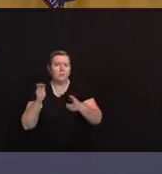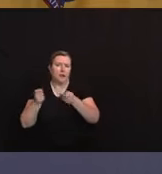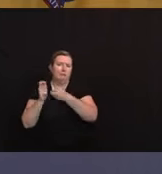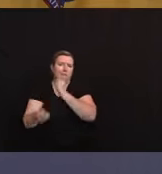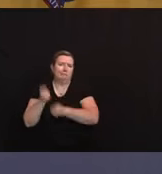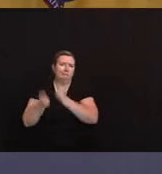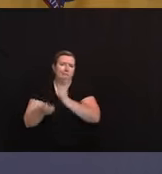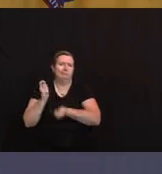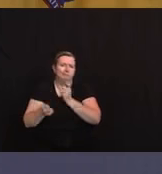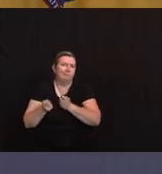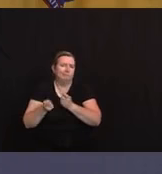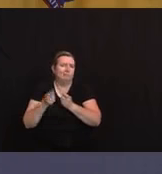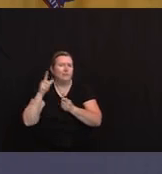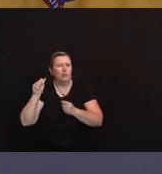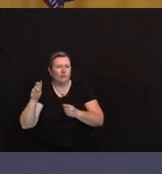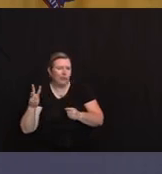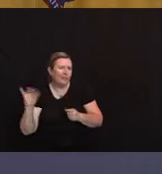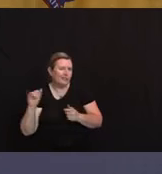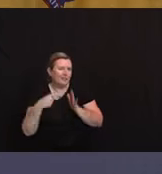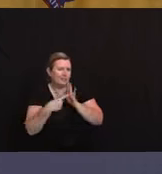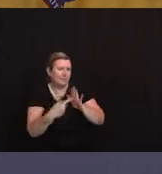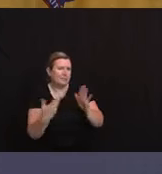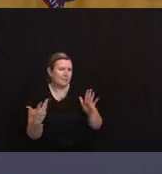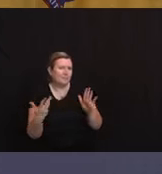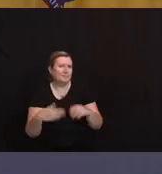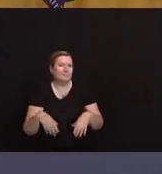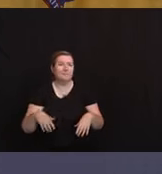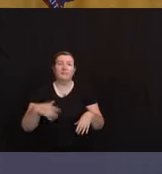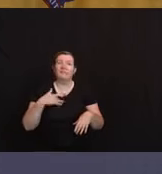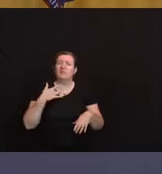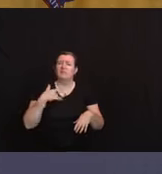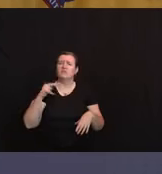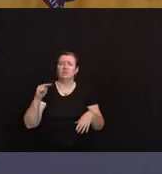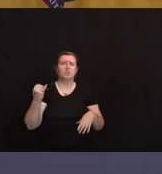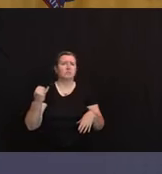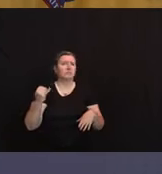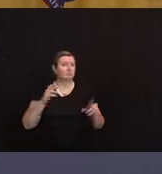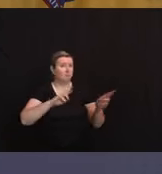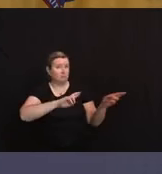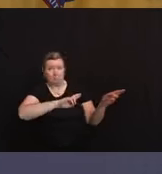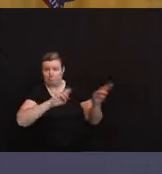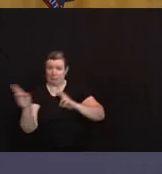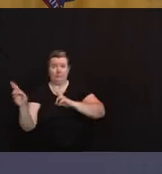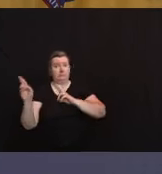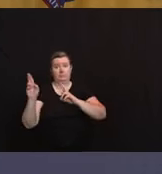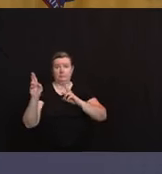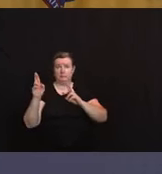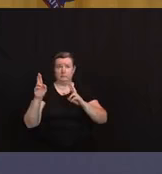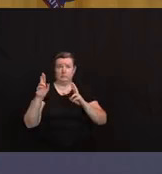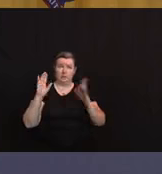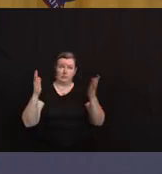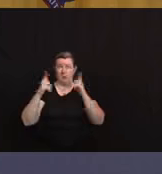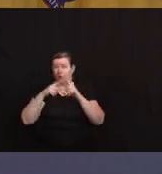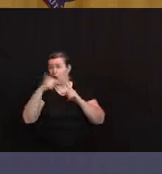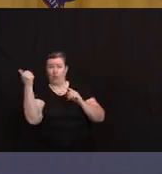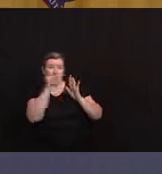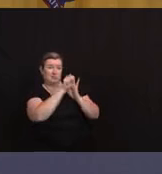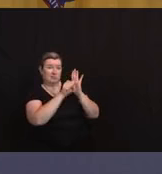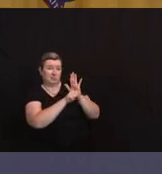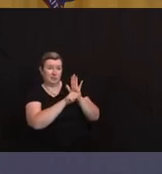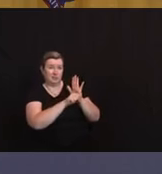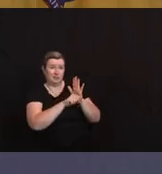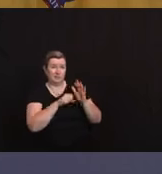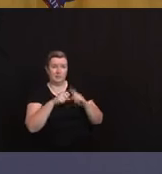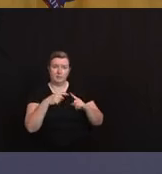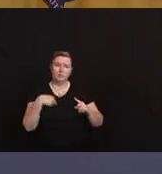non-medical professional, is we're as ready as any state is in America. But while we hope for the best, we're going to continue to prepare for the